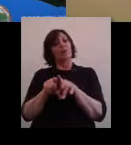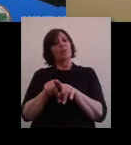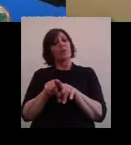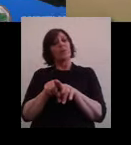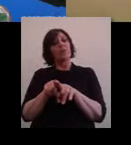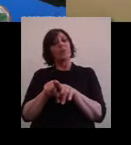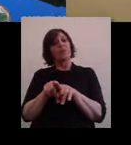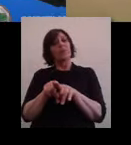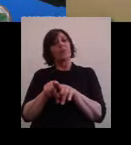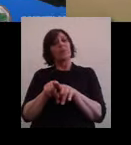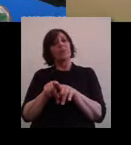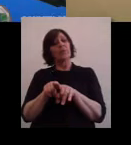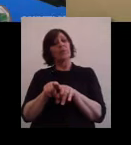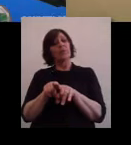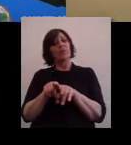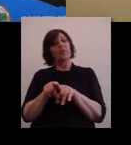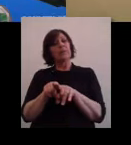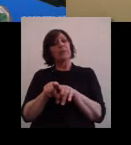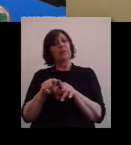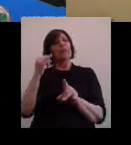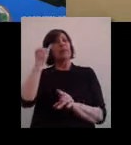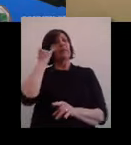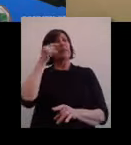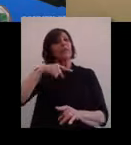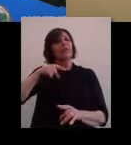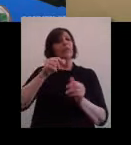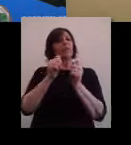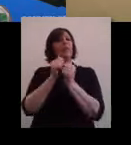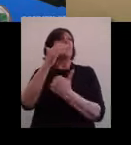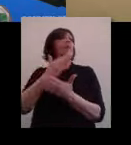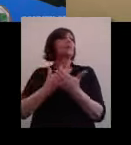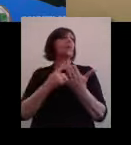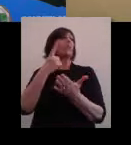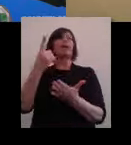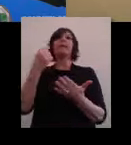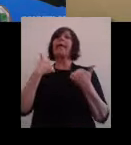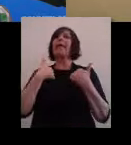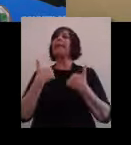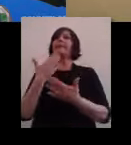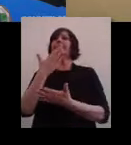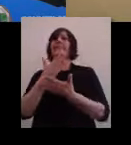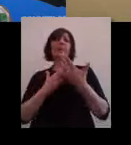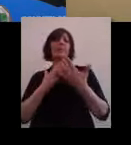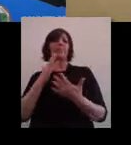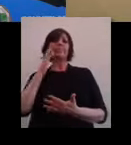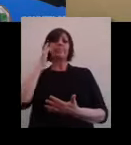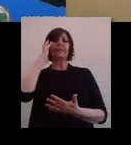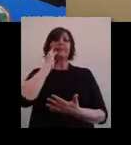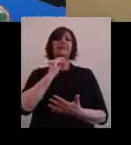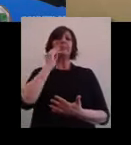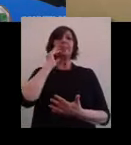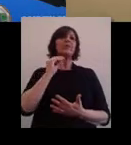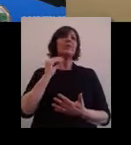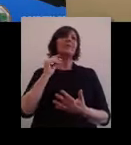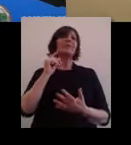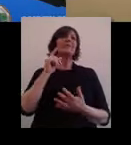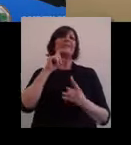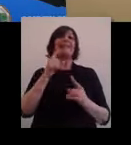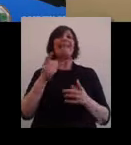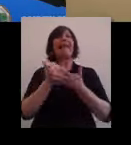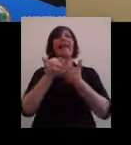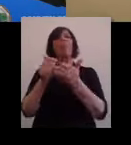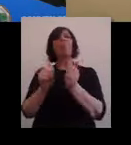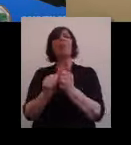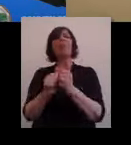speak with somebody that has some skills and experience with helping people manage anxiety or depression, so go to our